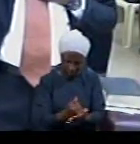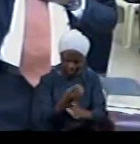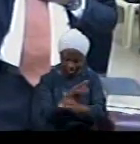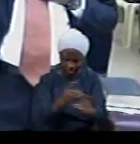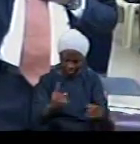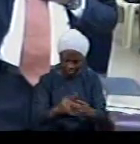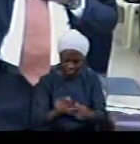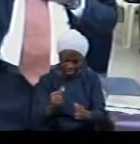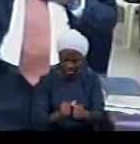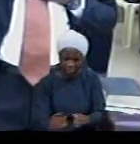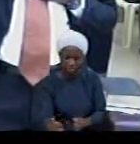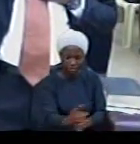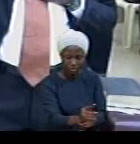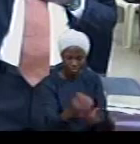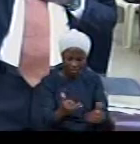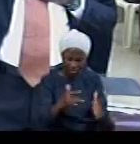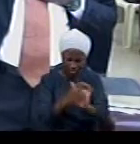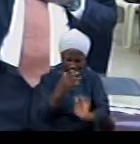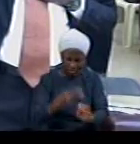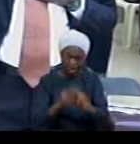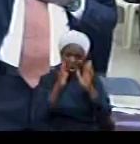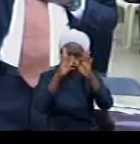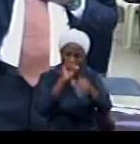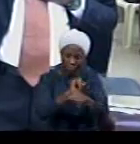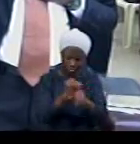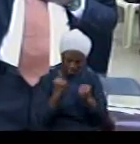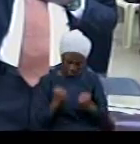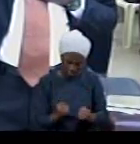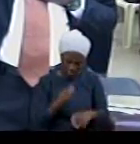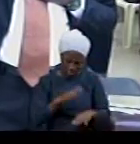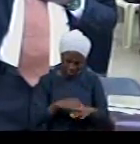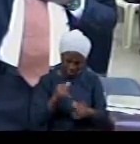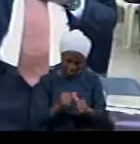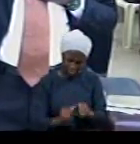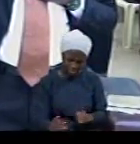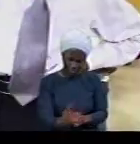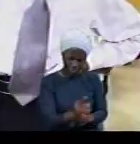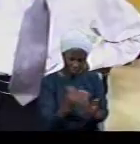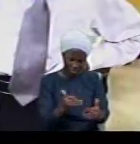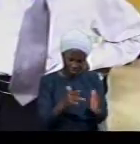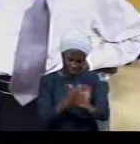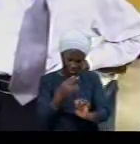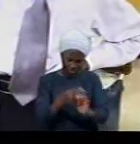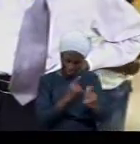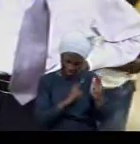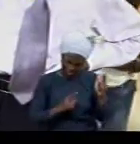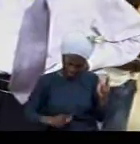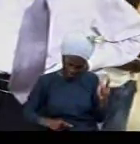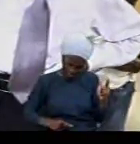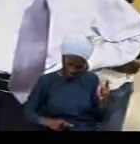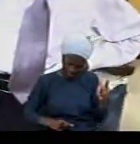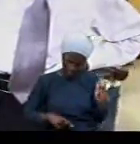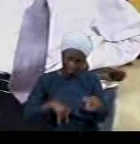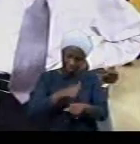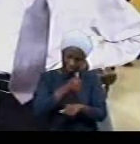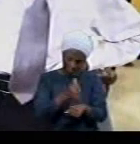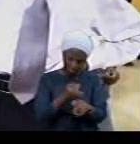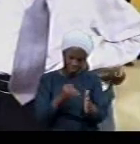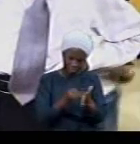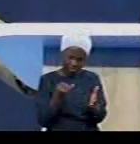to everyone now. Miracle power upon everyone now. Lord, confirm